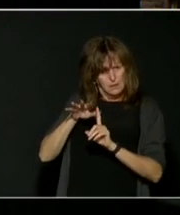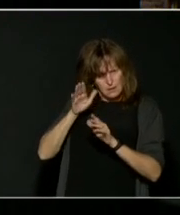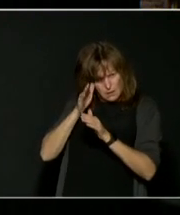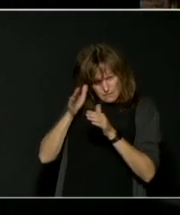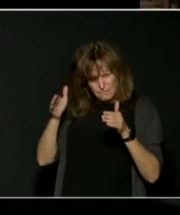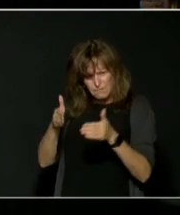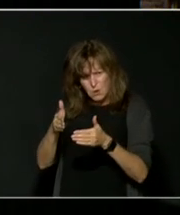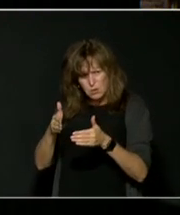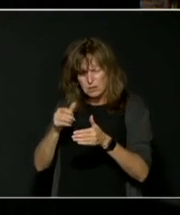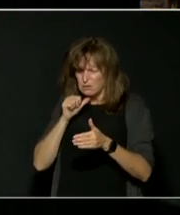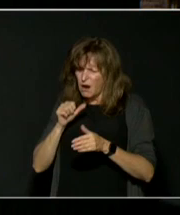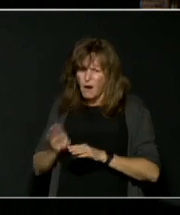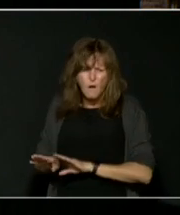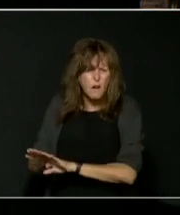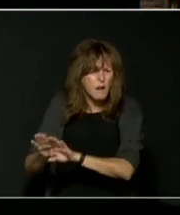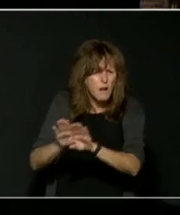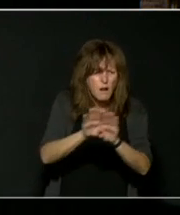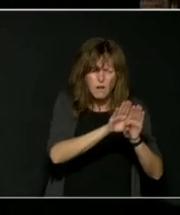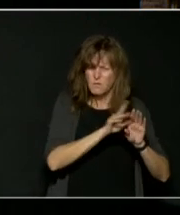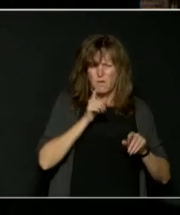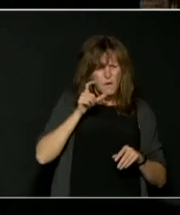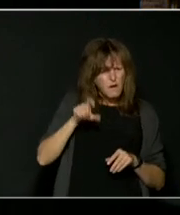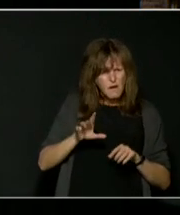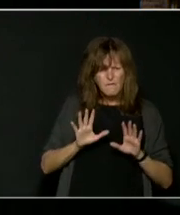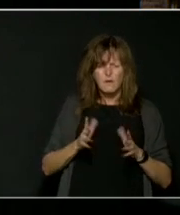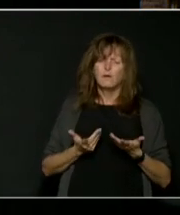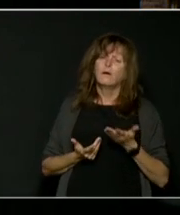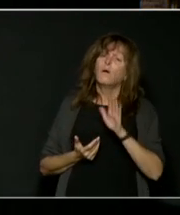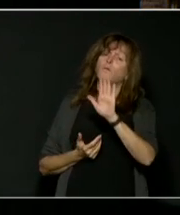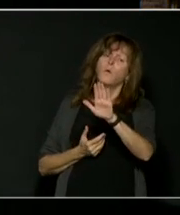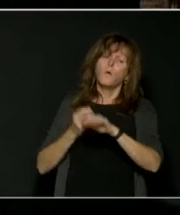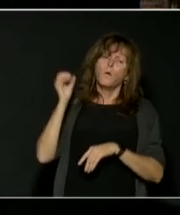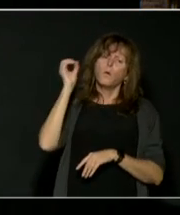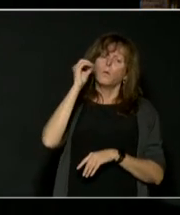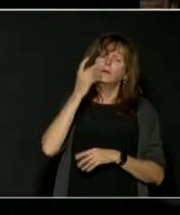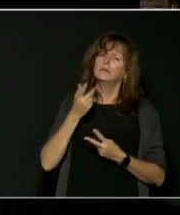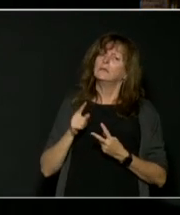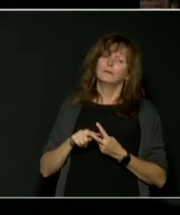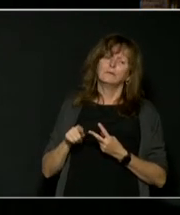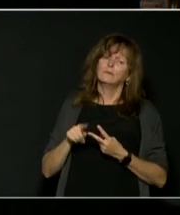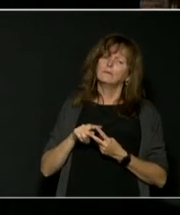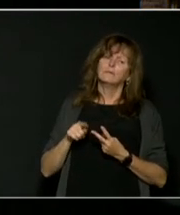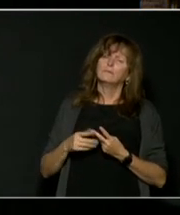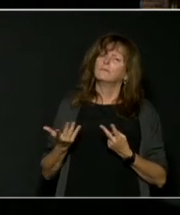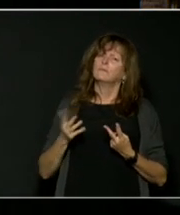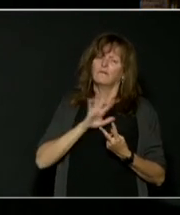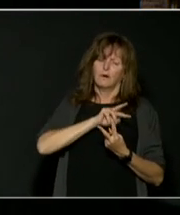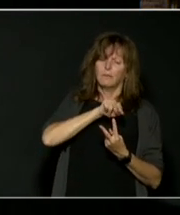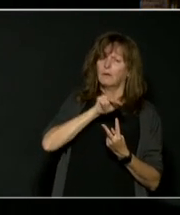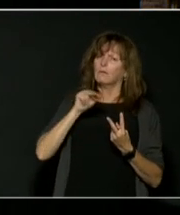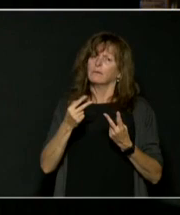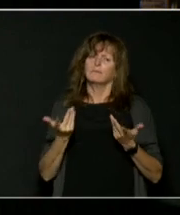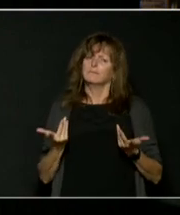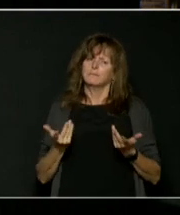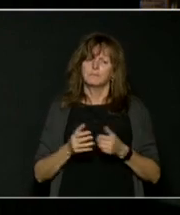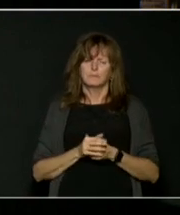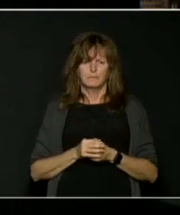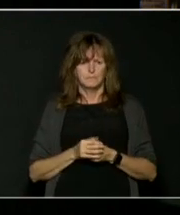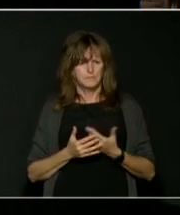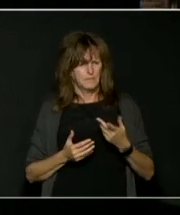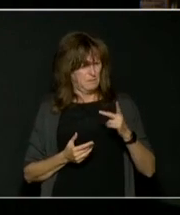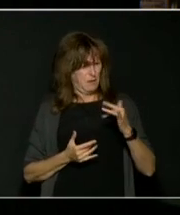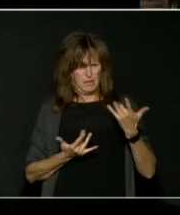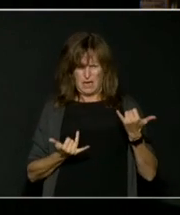anymore. What's your opinion on these two different viewpoints, and what's the public to make of it when they're hearing